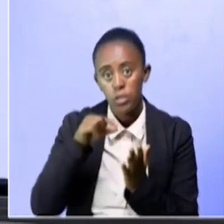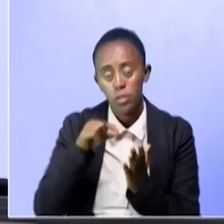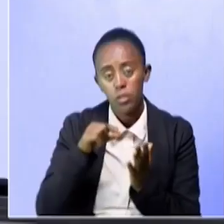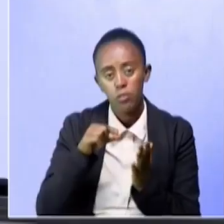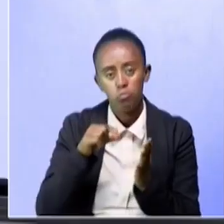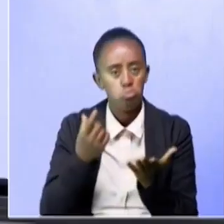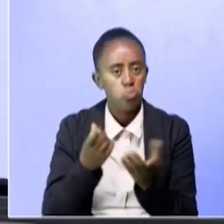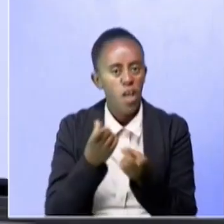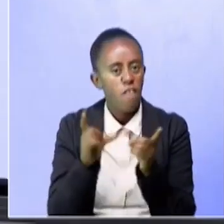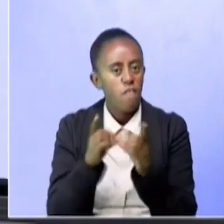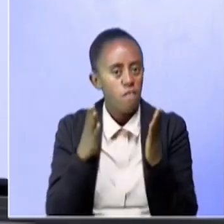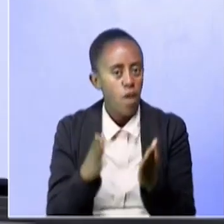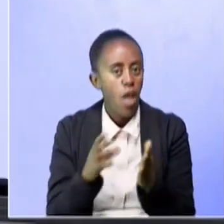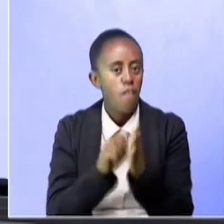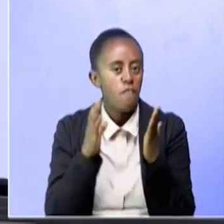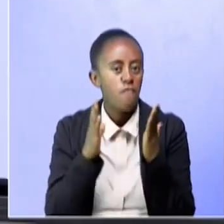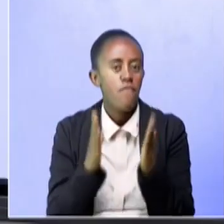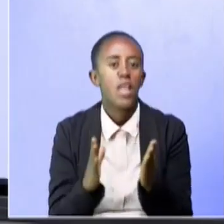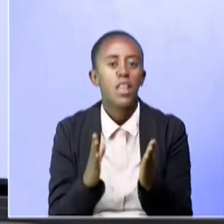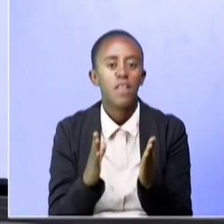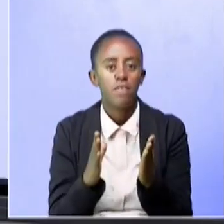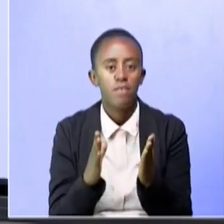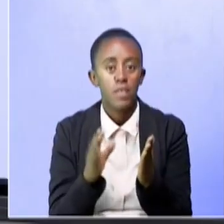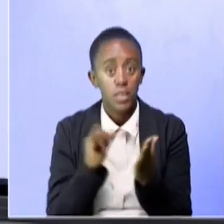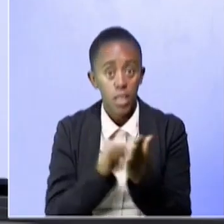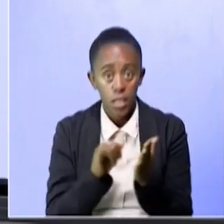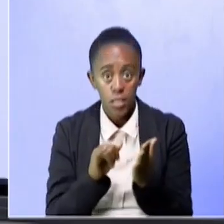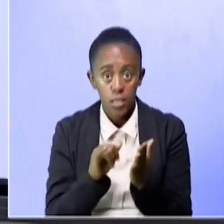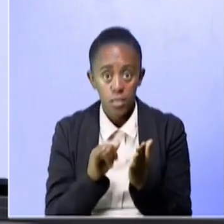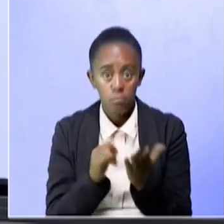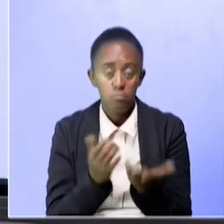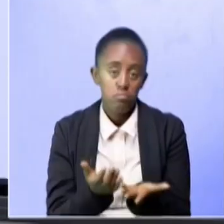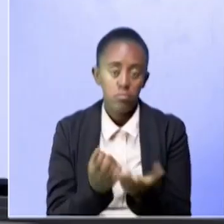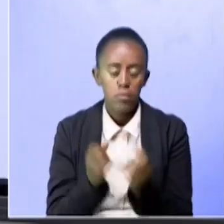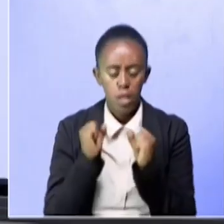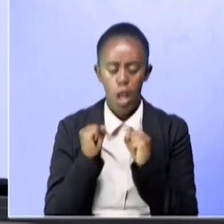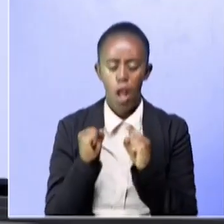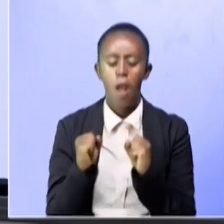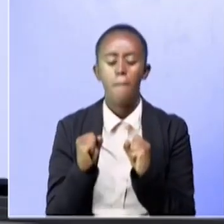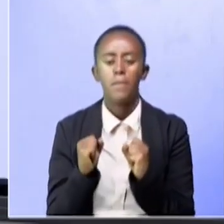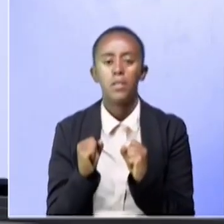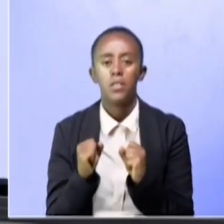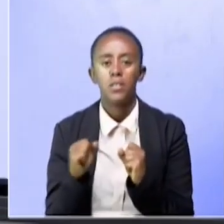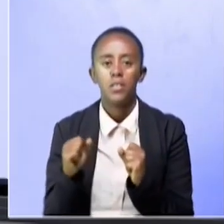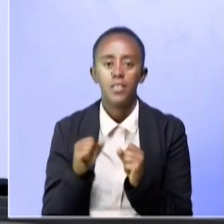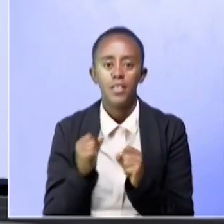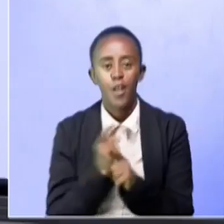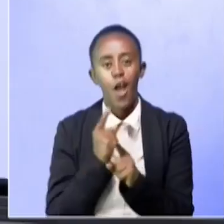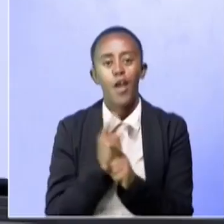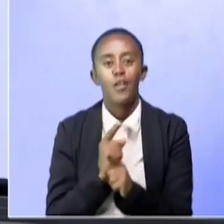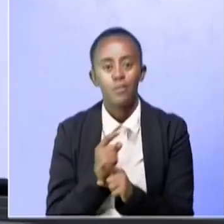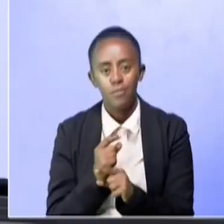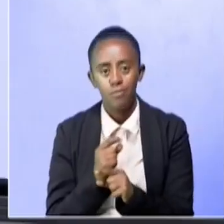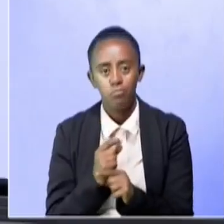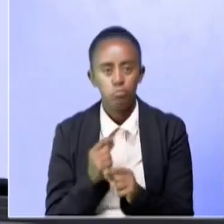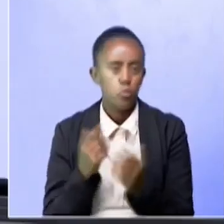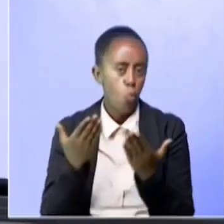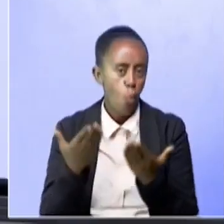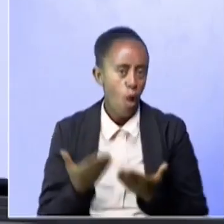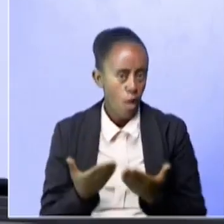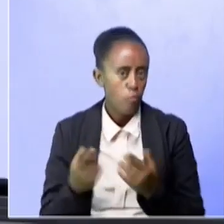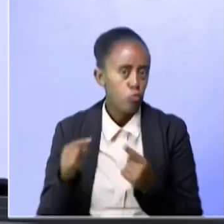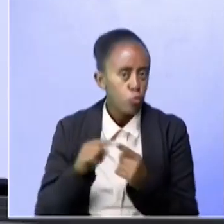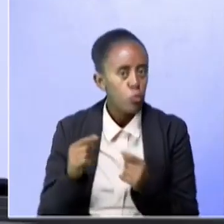fruitful and effective, that anyone is able to use in the right way. You are welcome to use